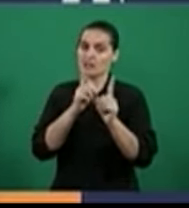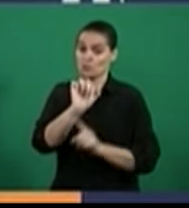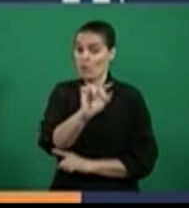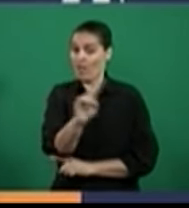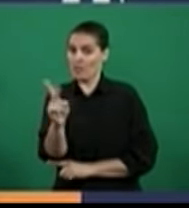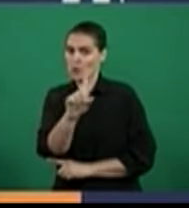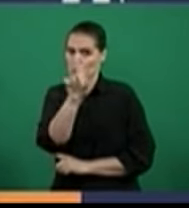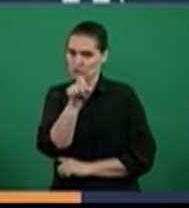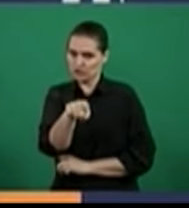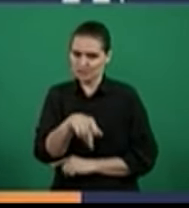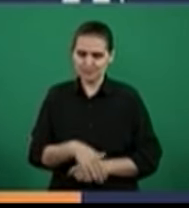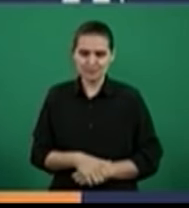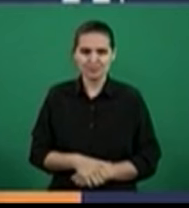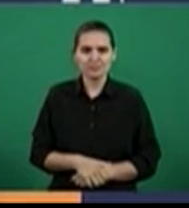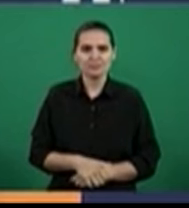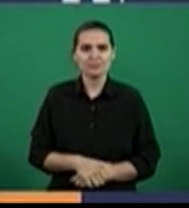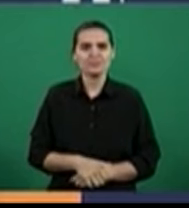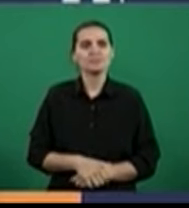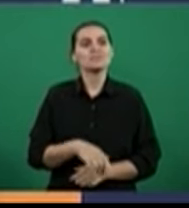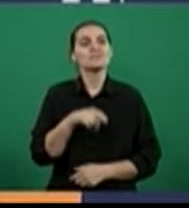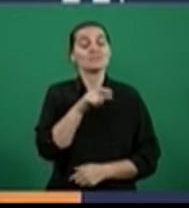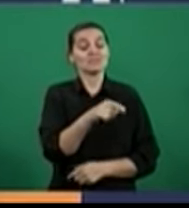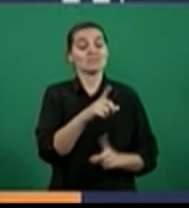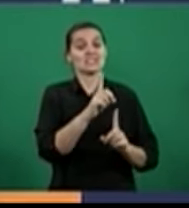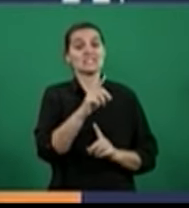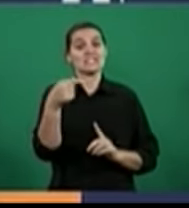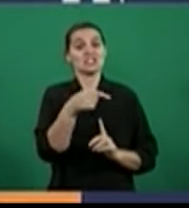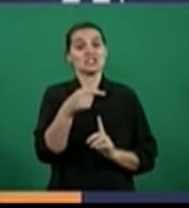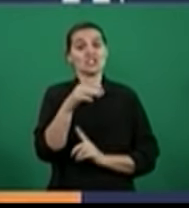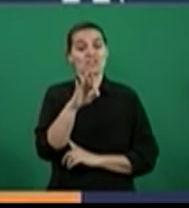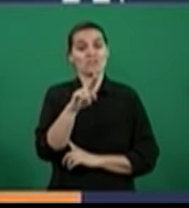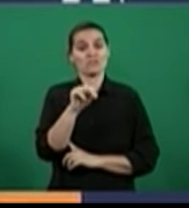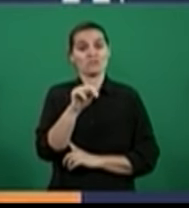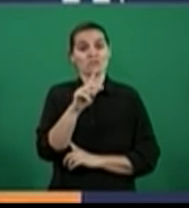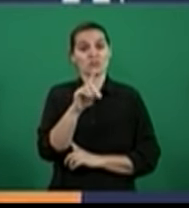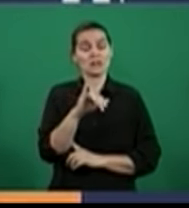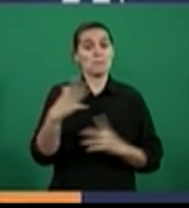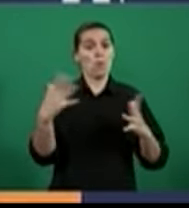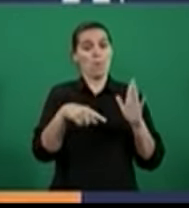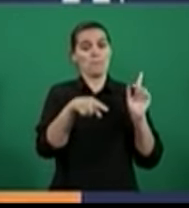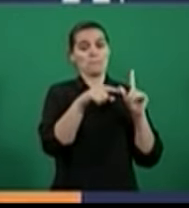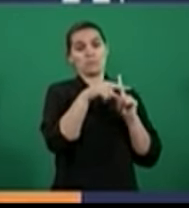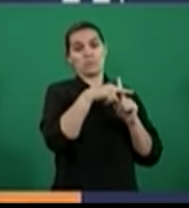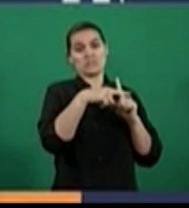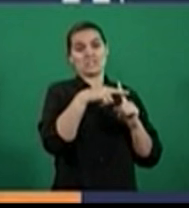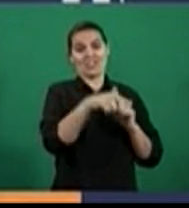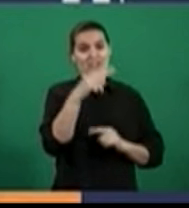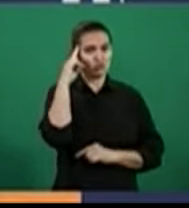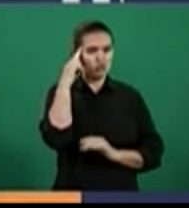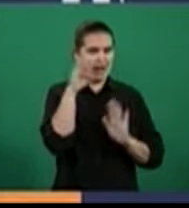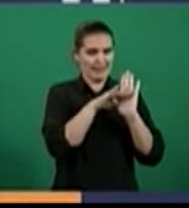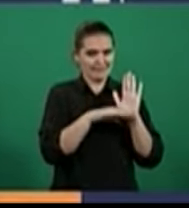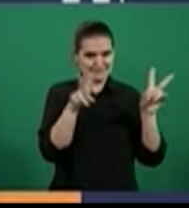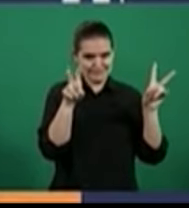Fundi, you are more optimistic than I am on the grey listing being removed in 2025.